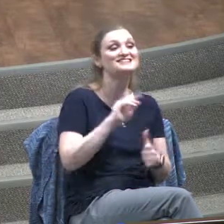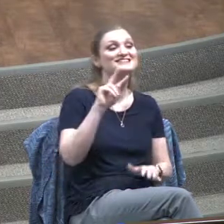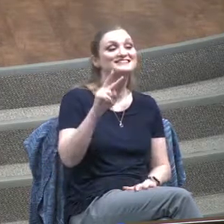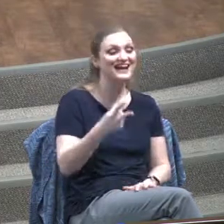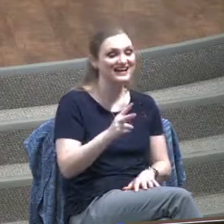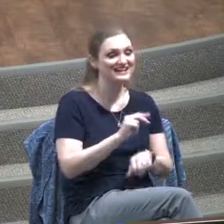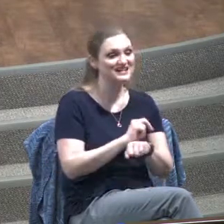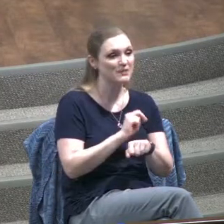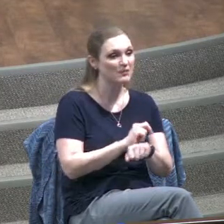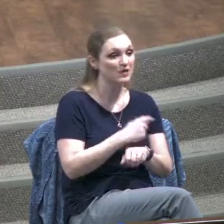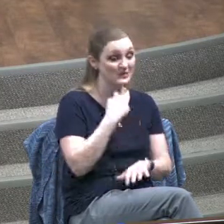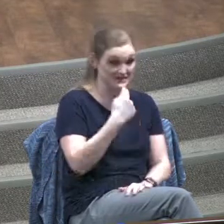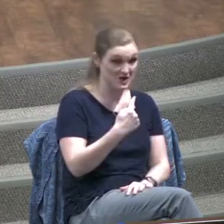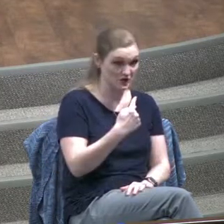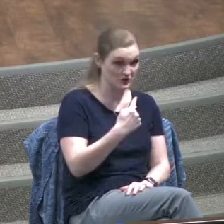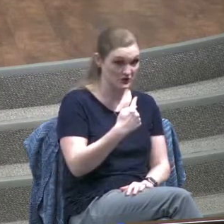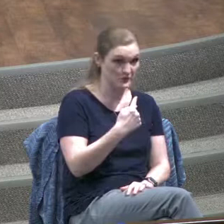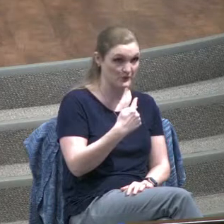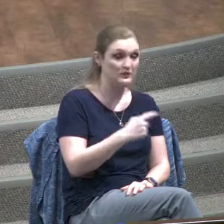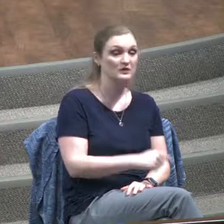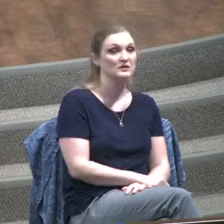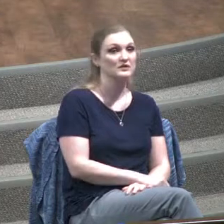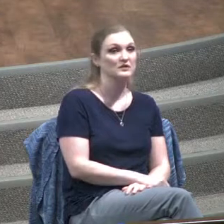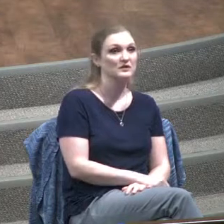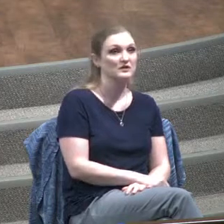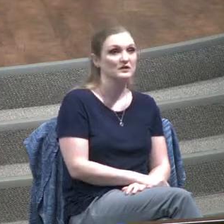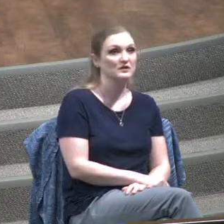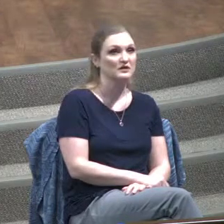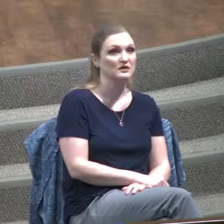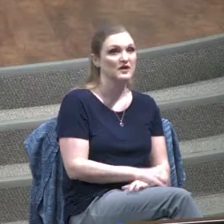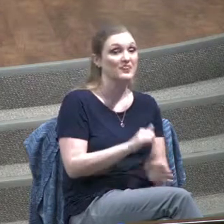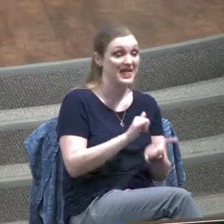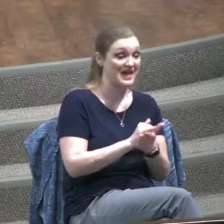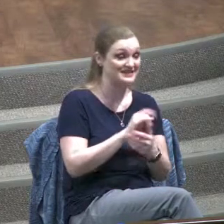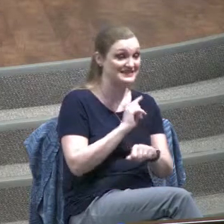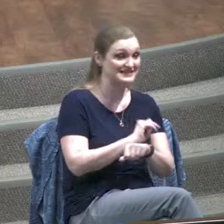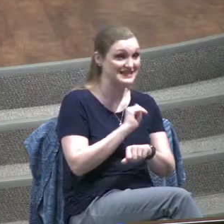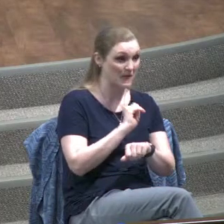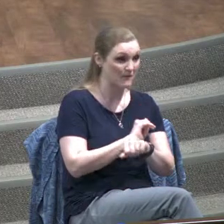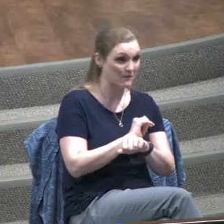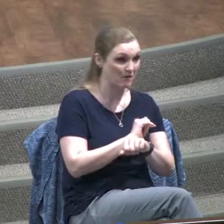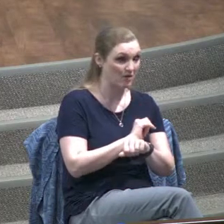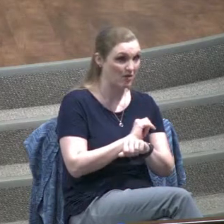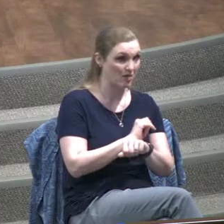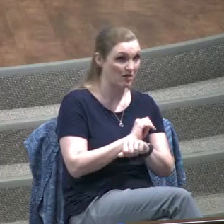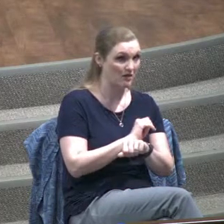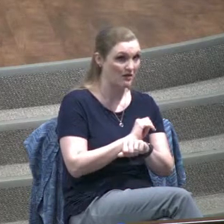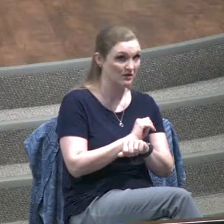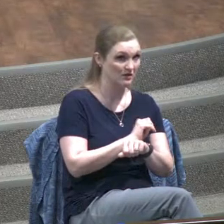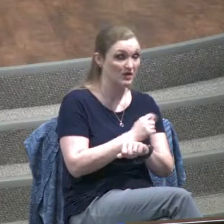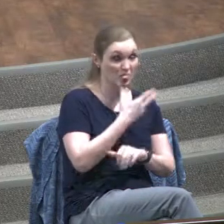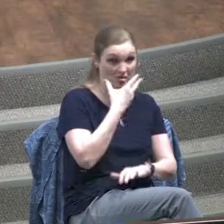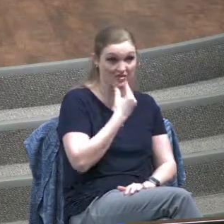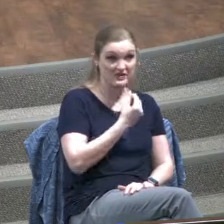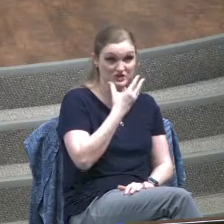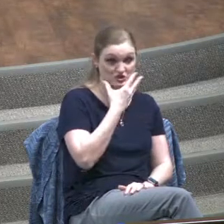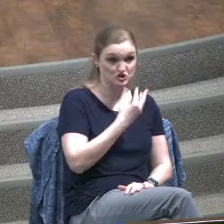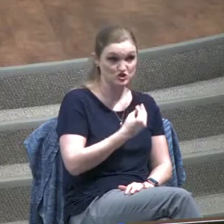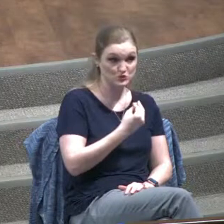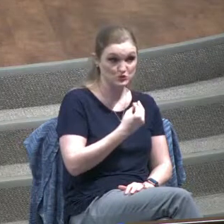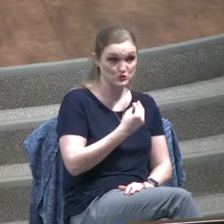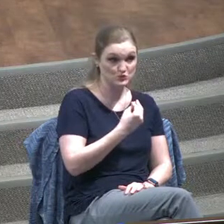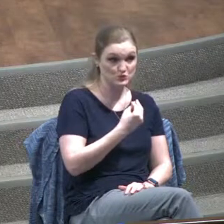just to let you know where we are, and this is the temple that that the Jews at this